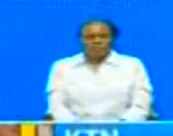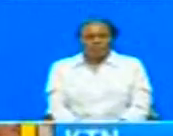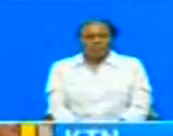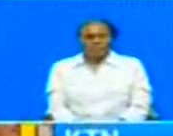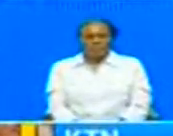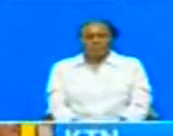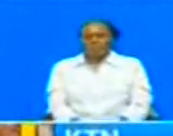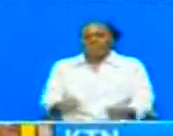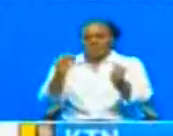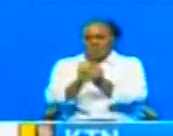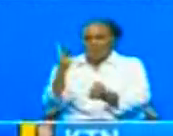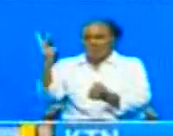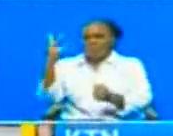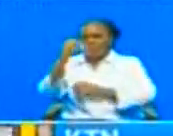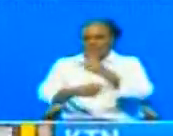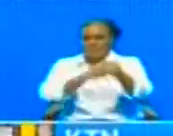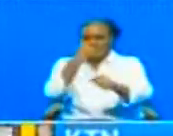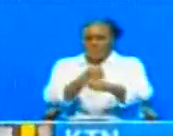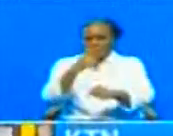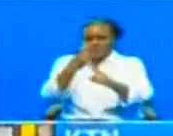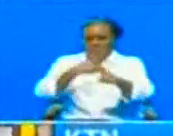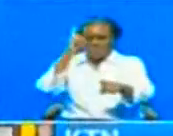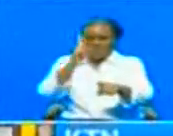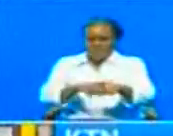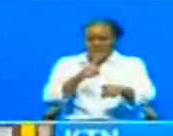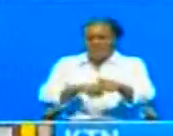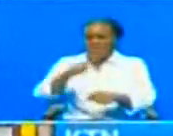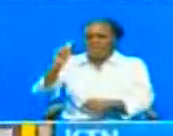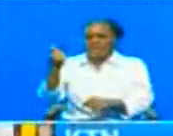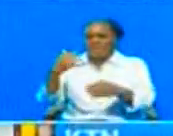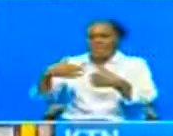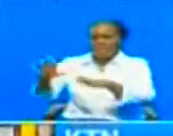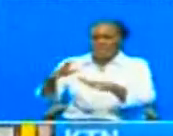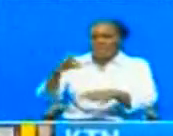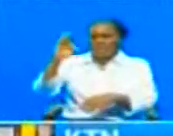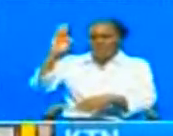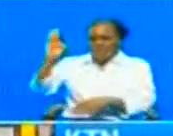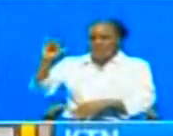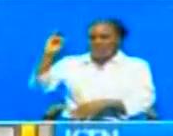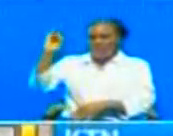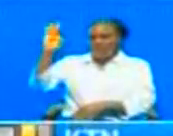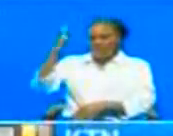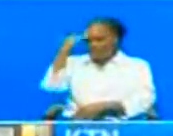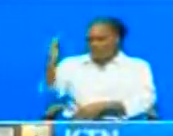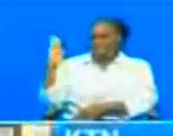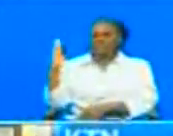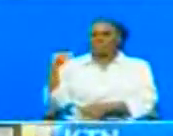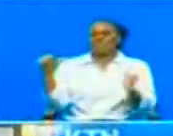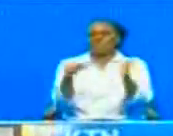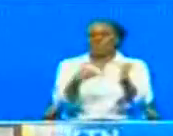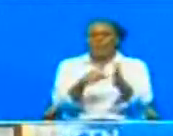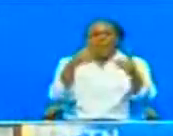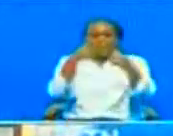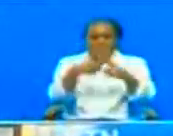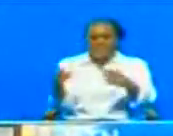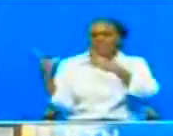It has been 12 years since Kenya was stripped of WRC status following run-ins with the FIA over security during the event. But